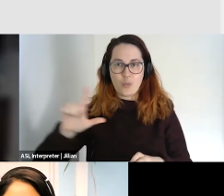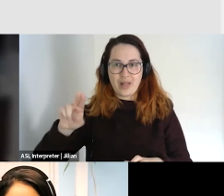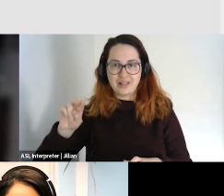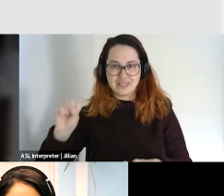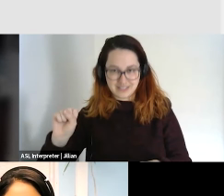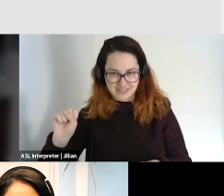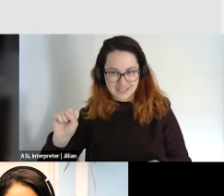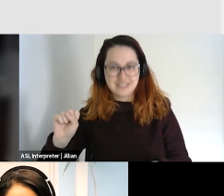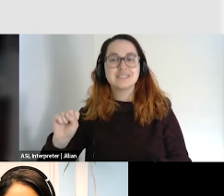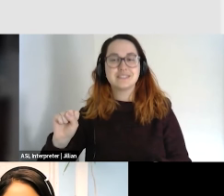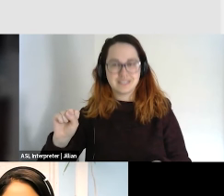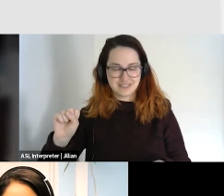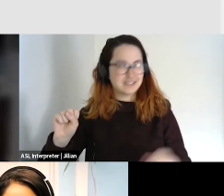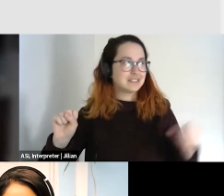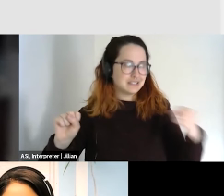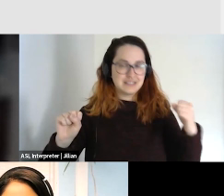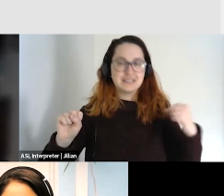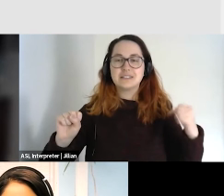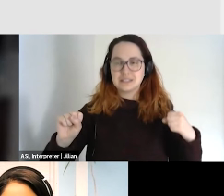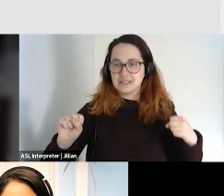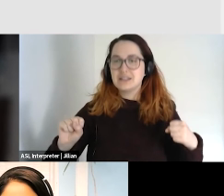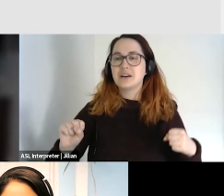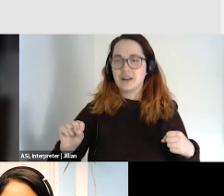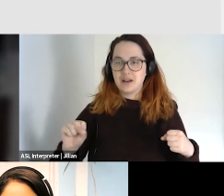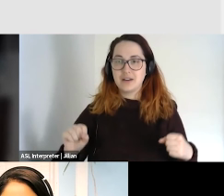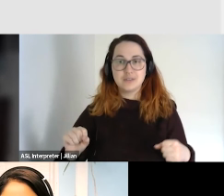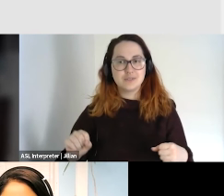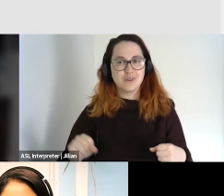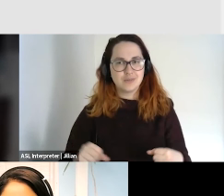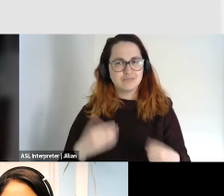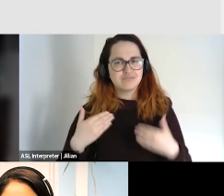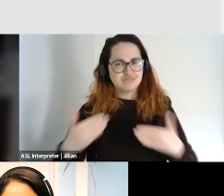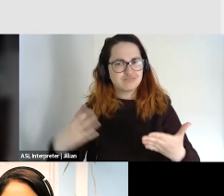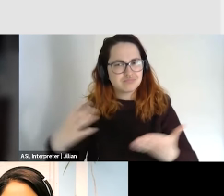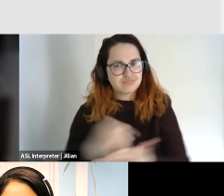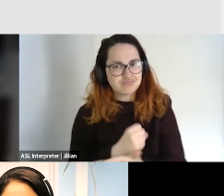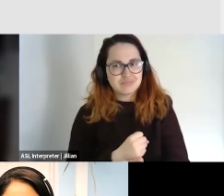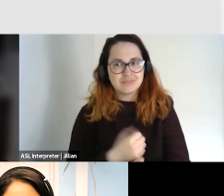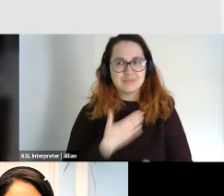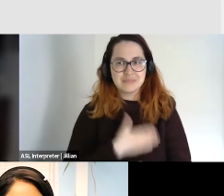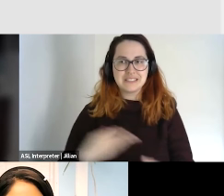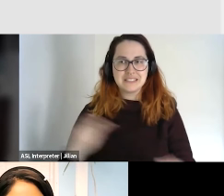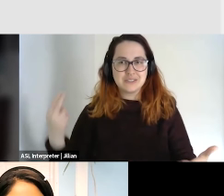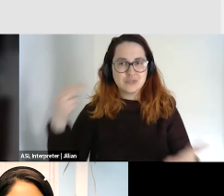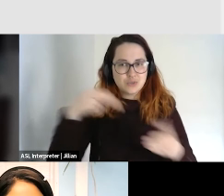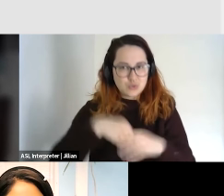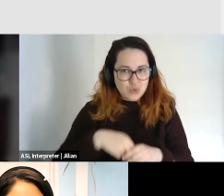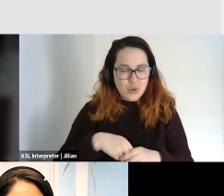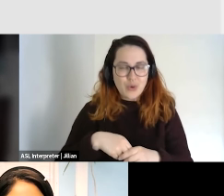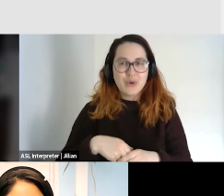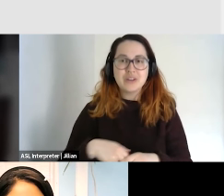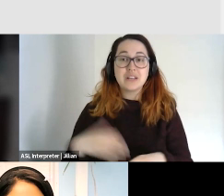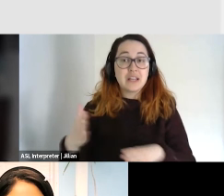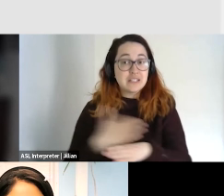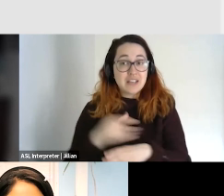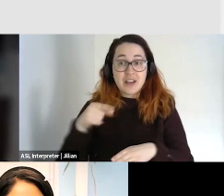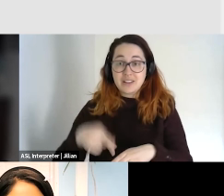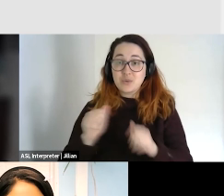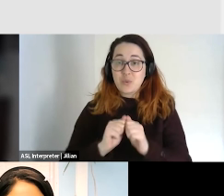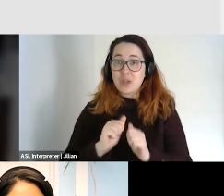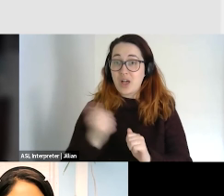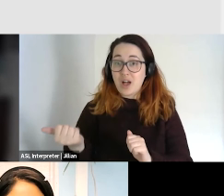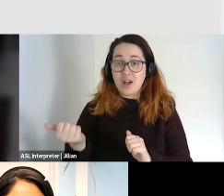Wellness, yes. Yes. So again, really, really worth your time. We hope you'll join us. Share this out with other people as we recognize